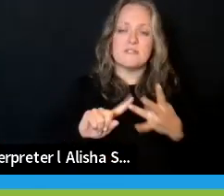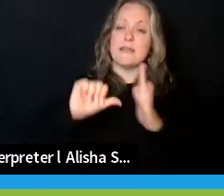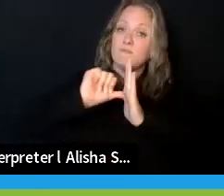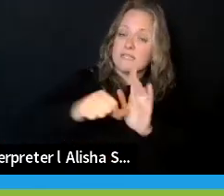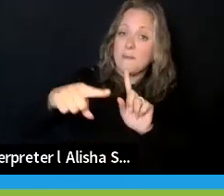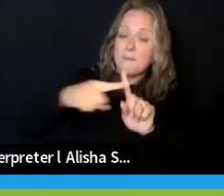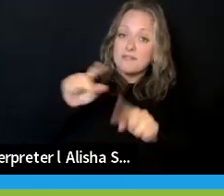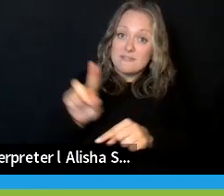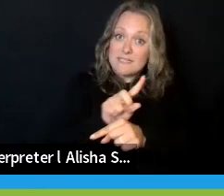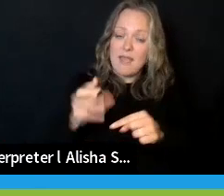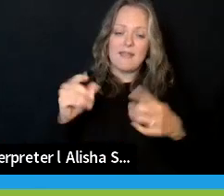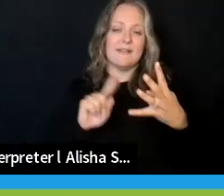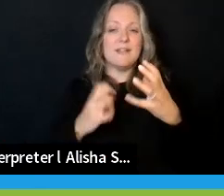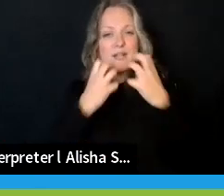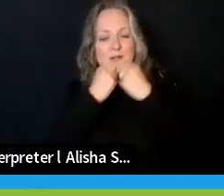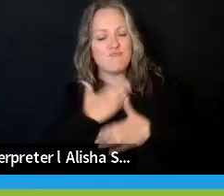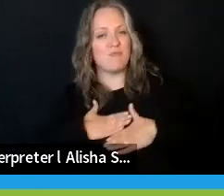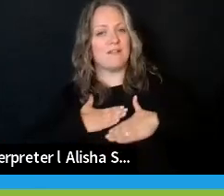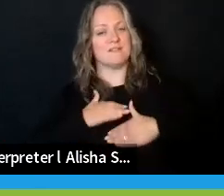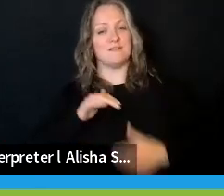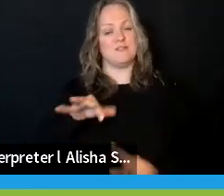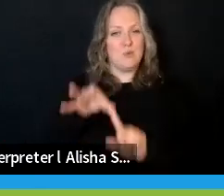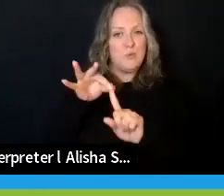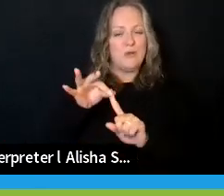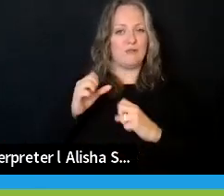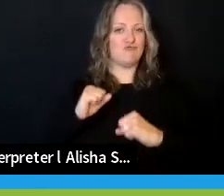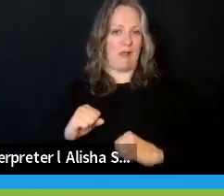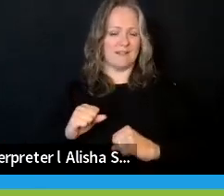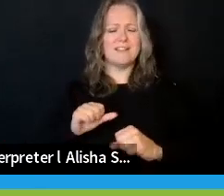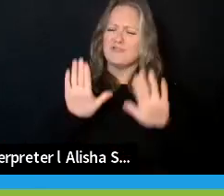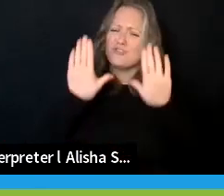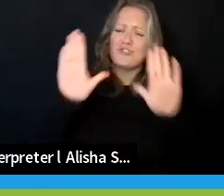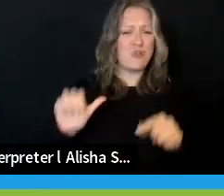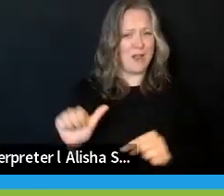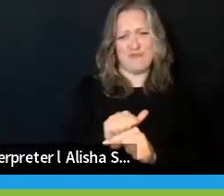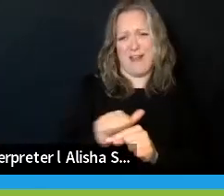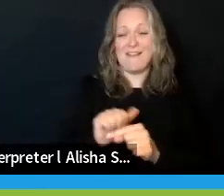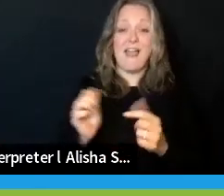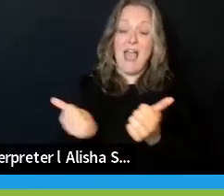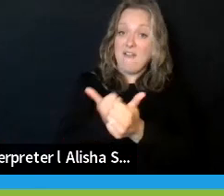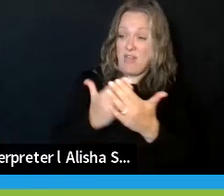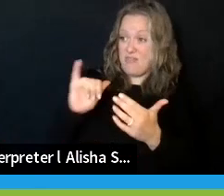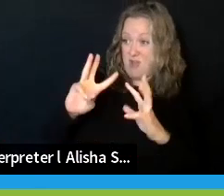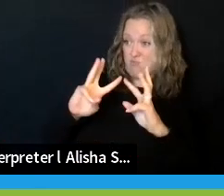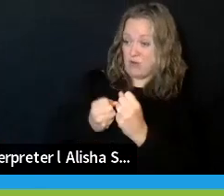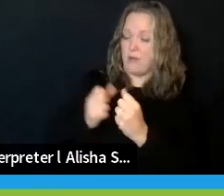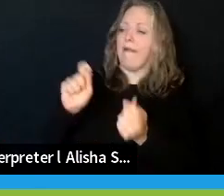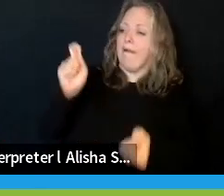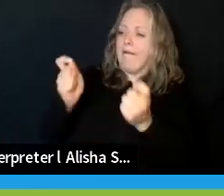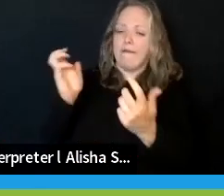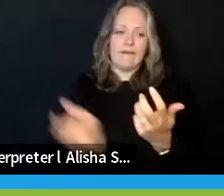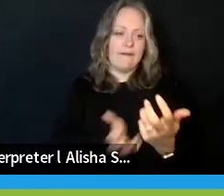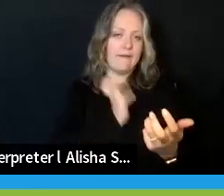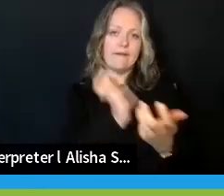and embracing unique strengths. It's a really great training, and everything in that can actually be adapted and utilized